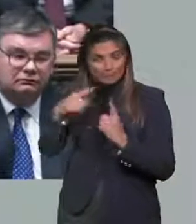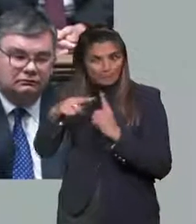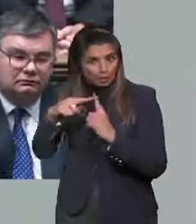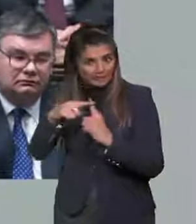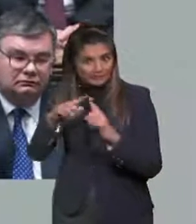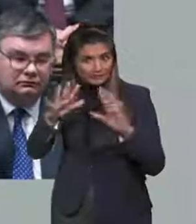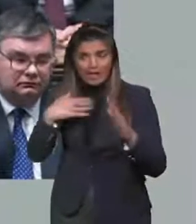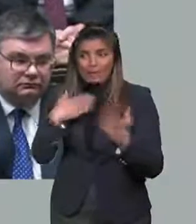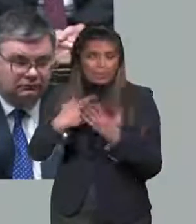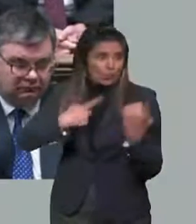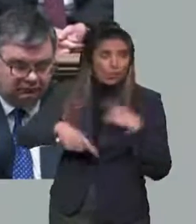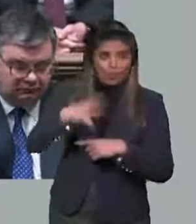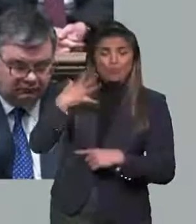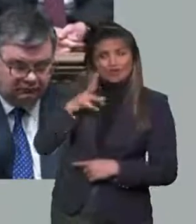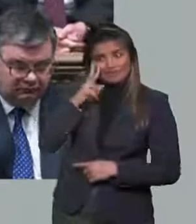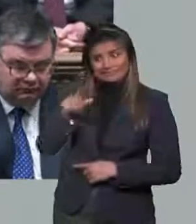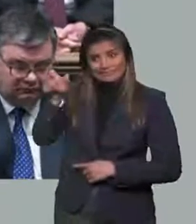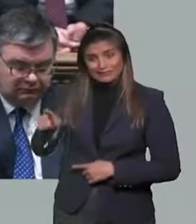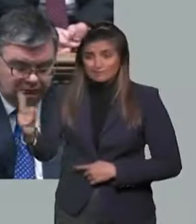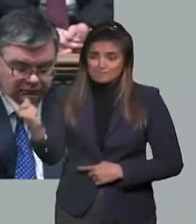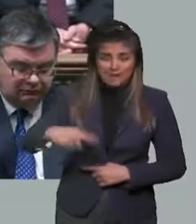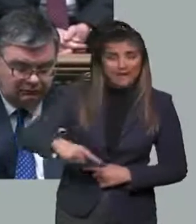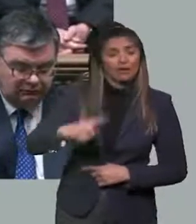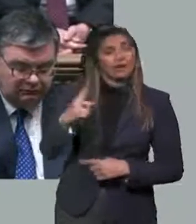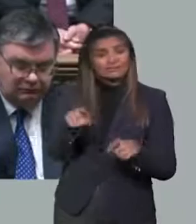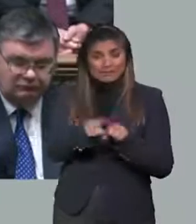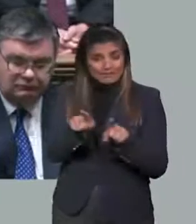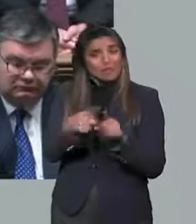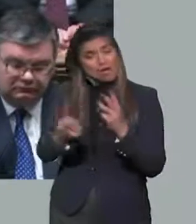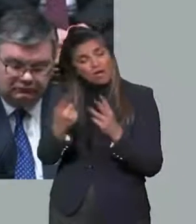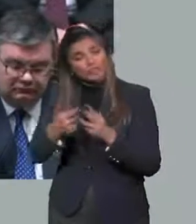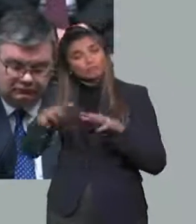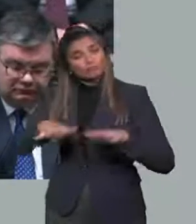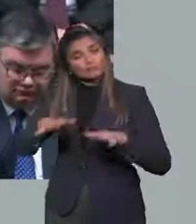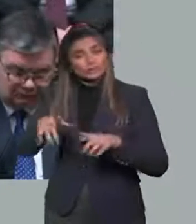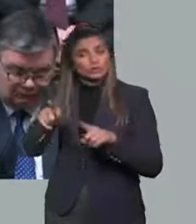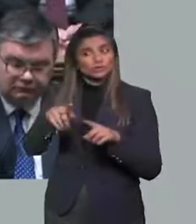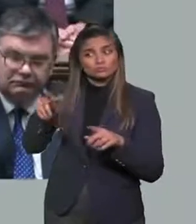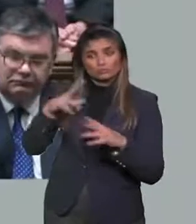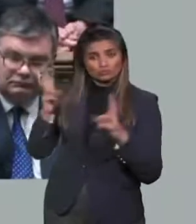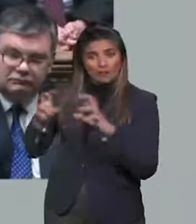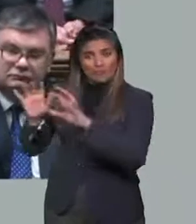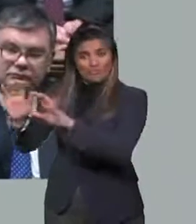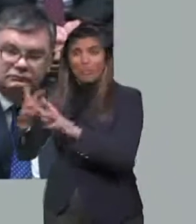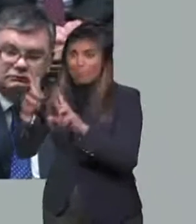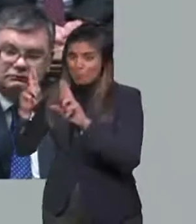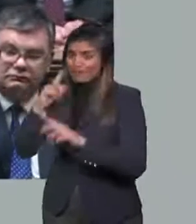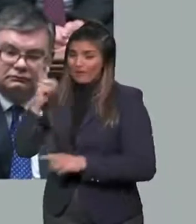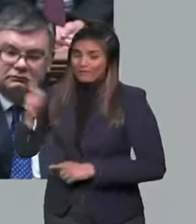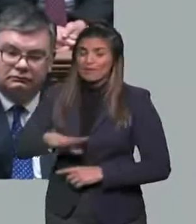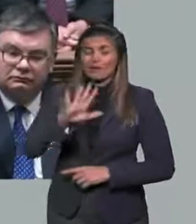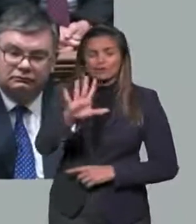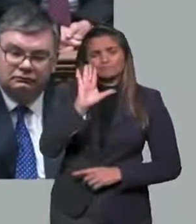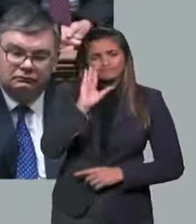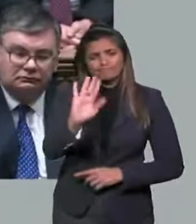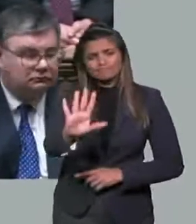see Nazanin, but also all of the arbitrarily detained nationals reunited with their loved ones. I can tell the Honourable Lady, having worked for 2